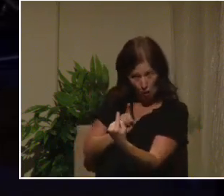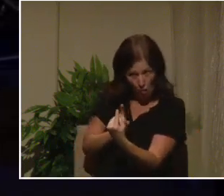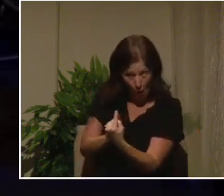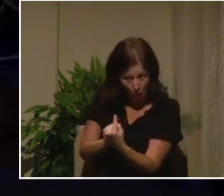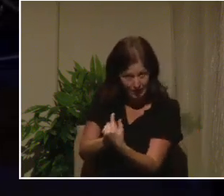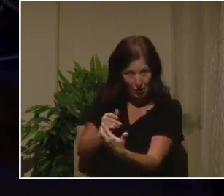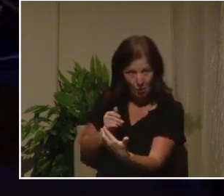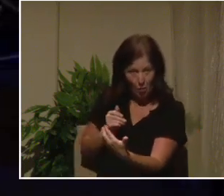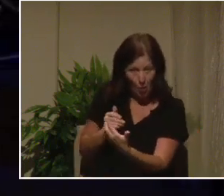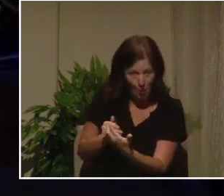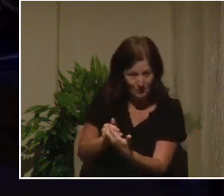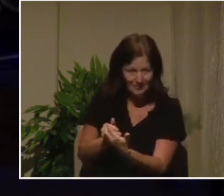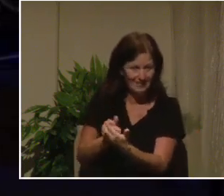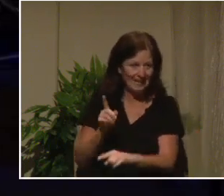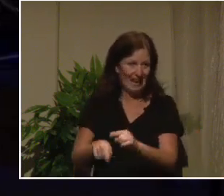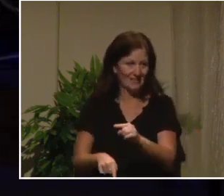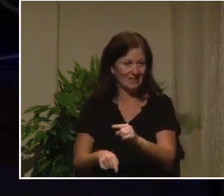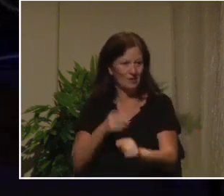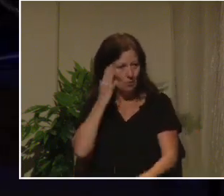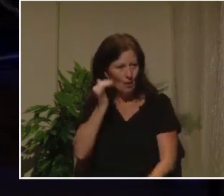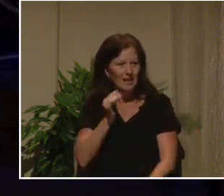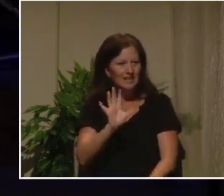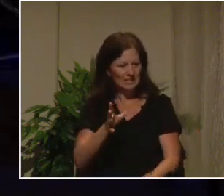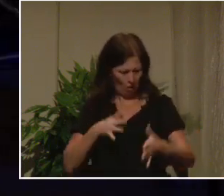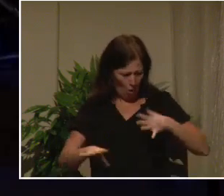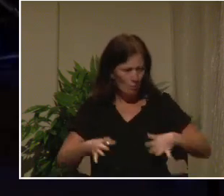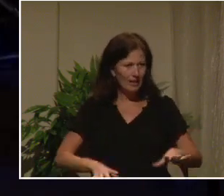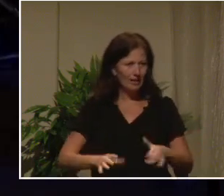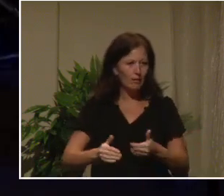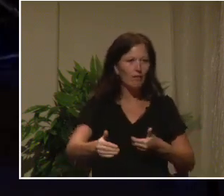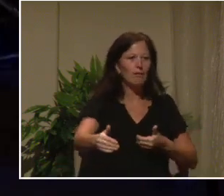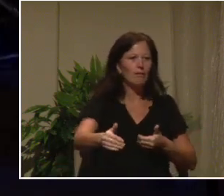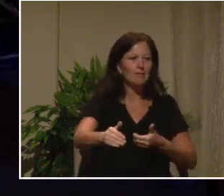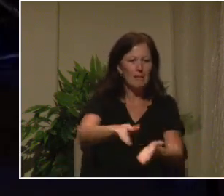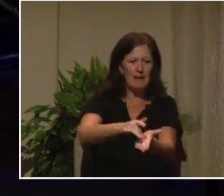the one on the throne than the hem of his garment.